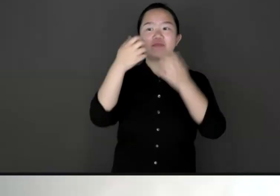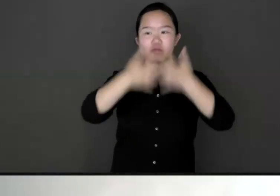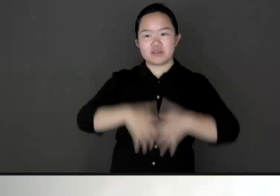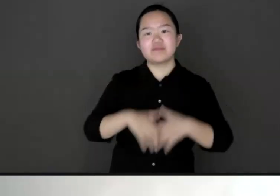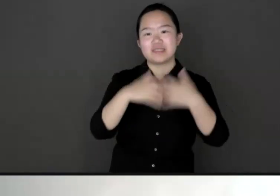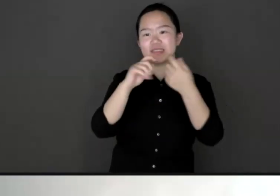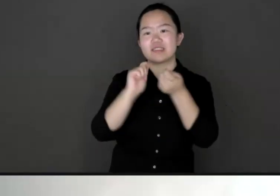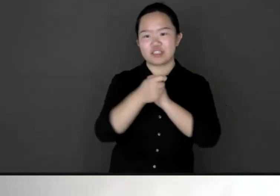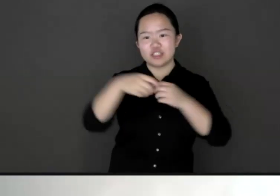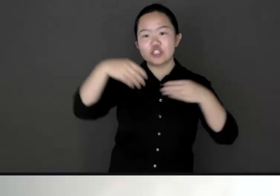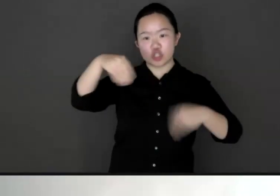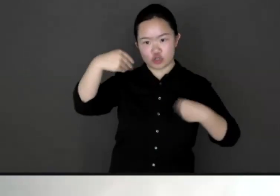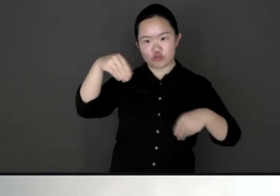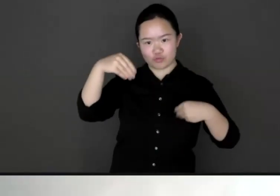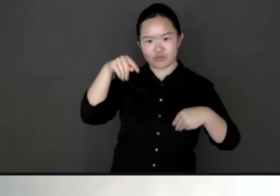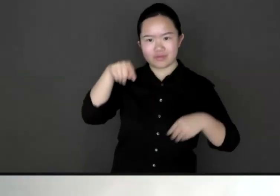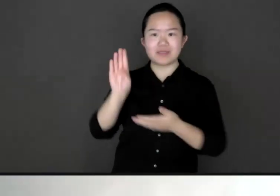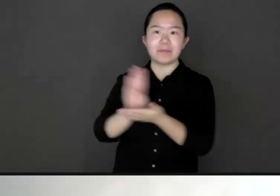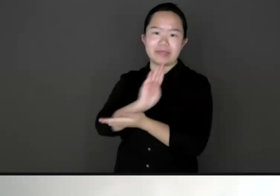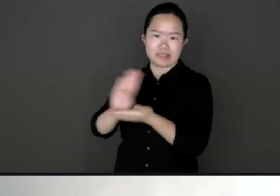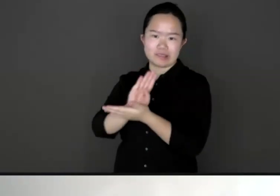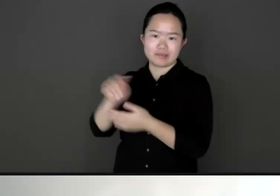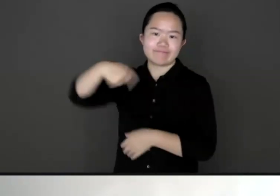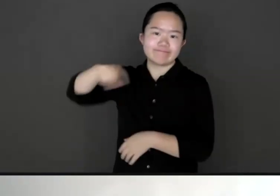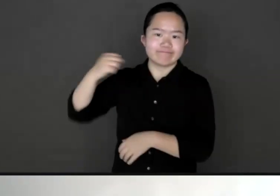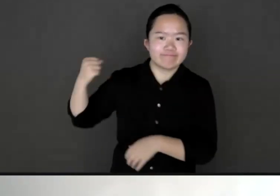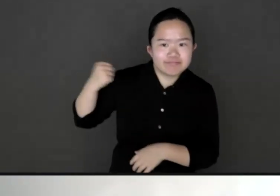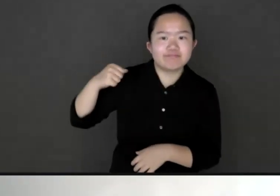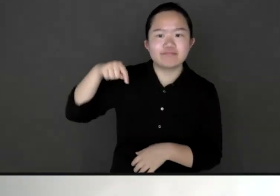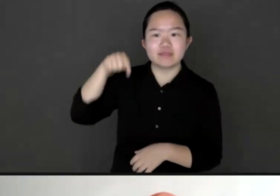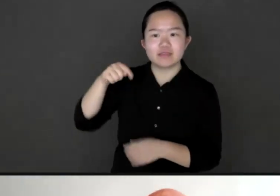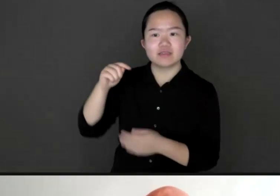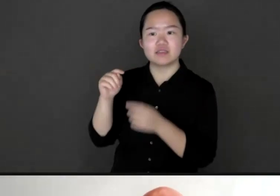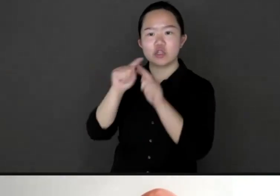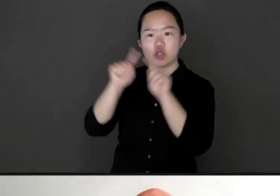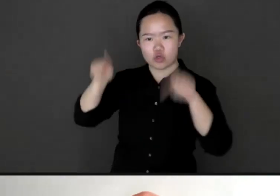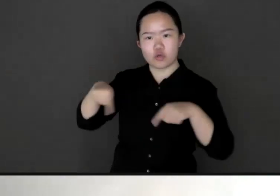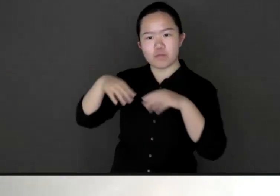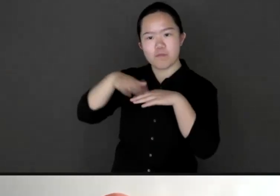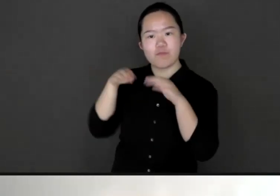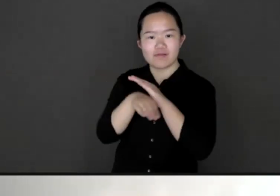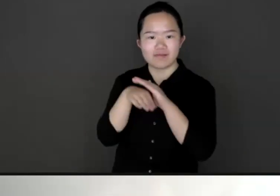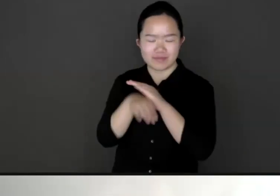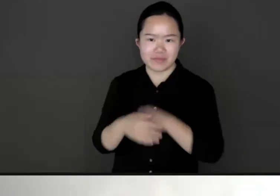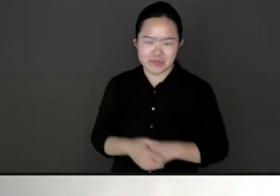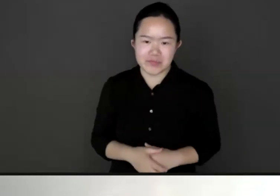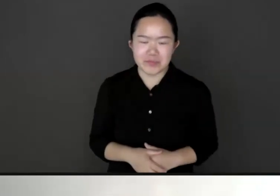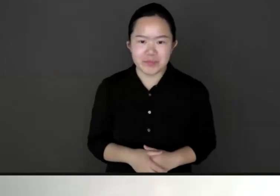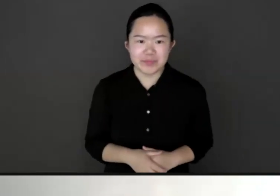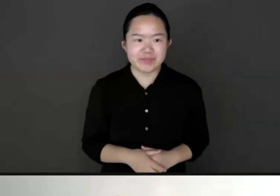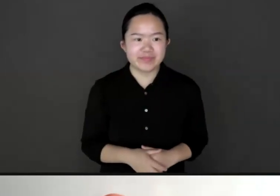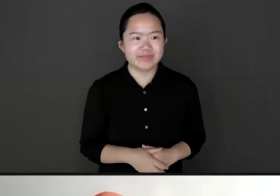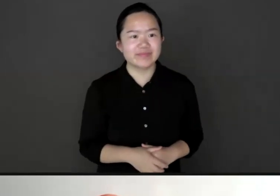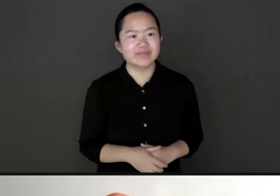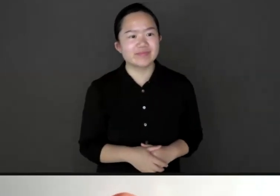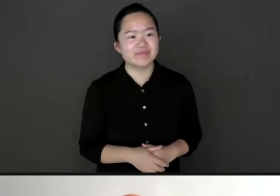fascinating lens. It is. And I'll get back to you when that works for real. So Shilpi, you're